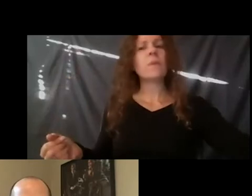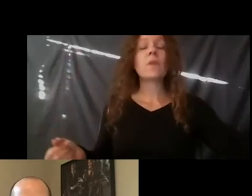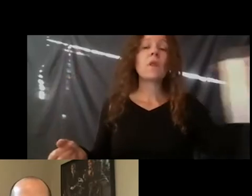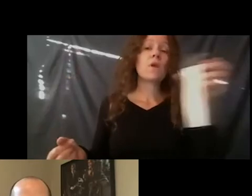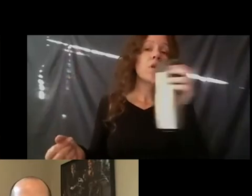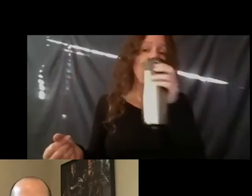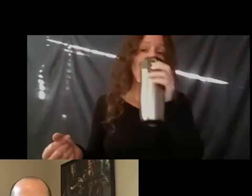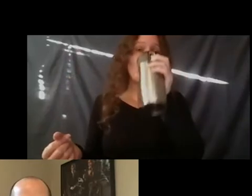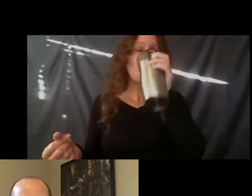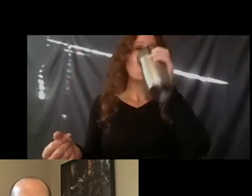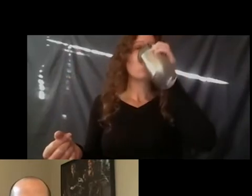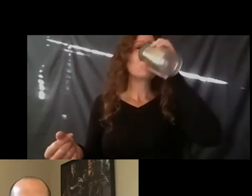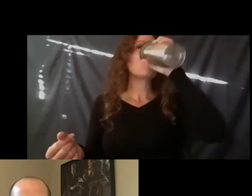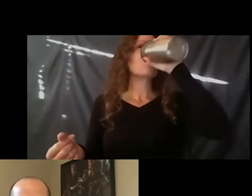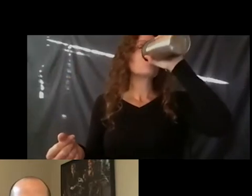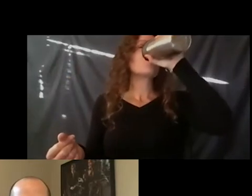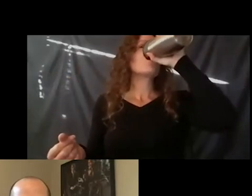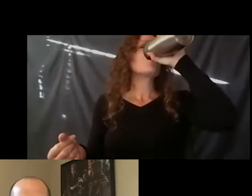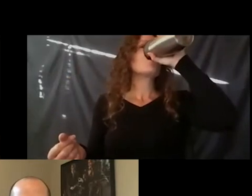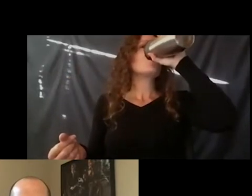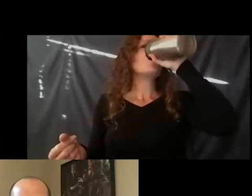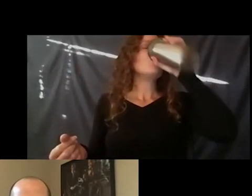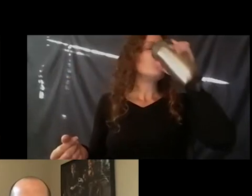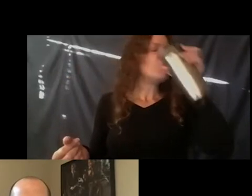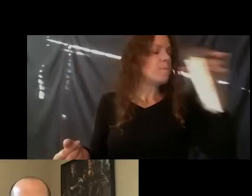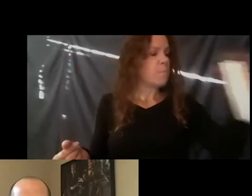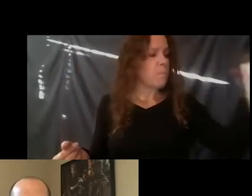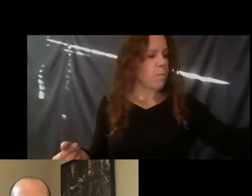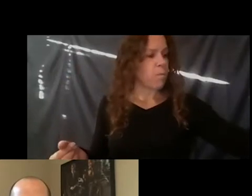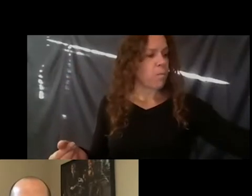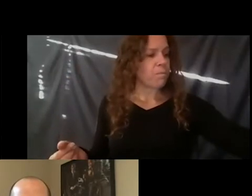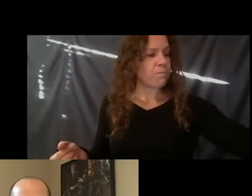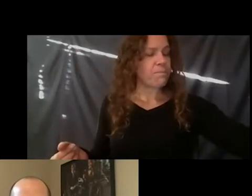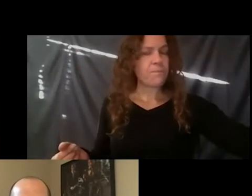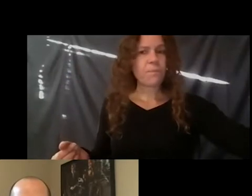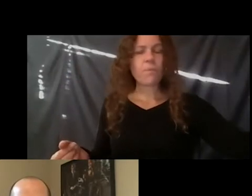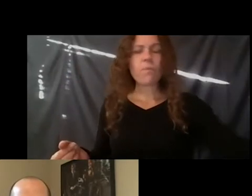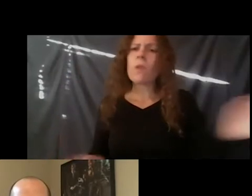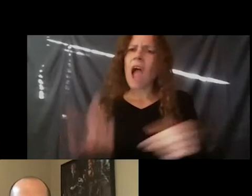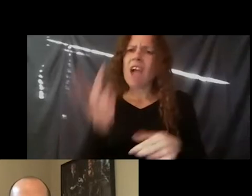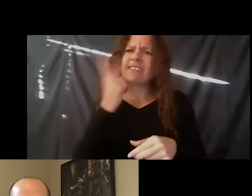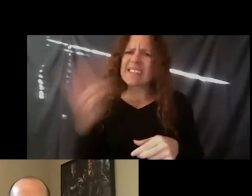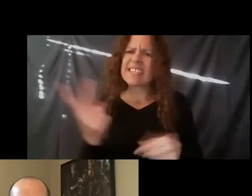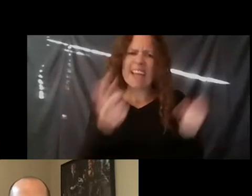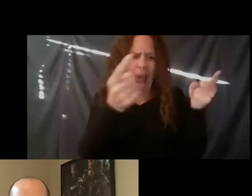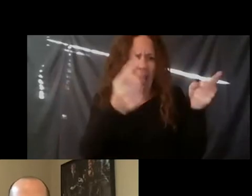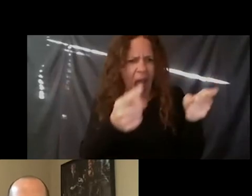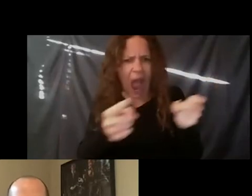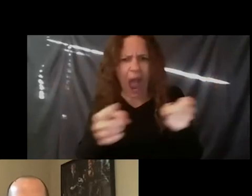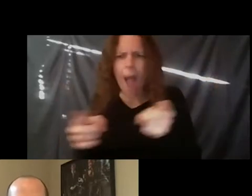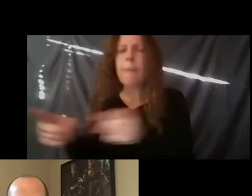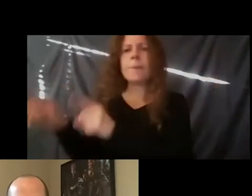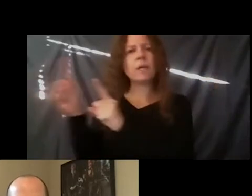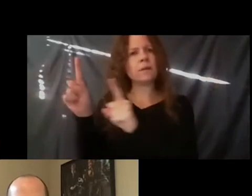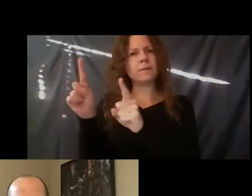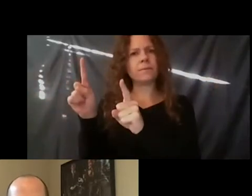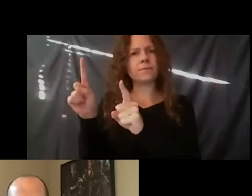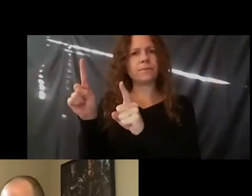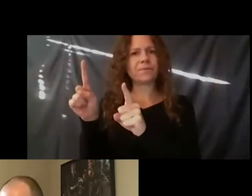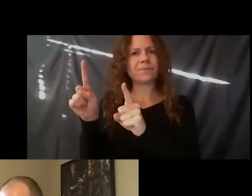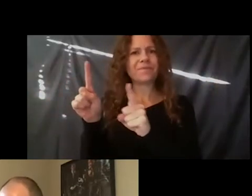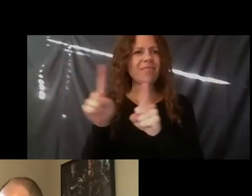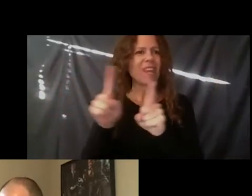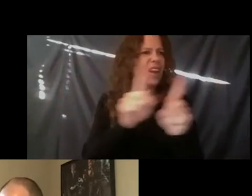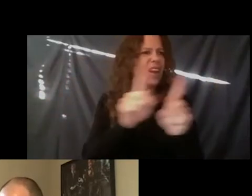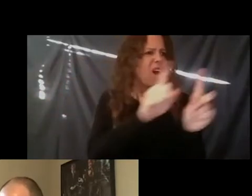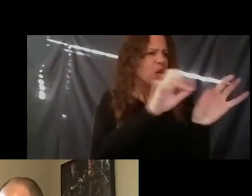movement I've been involved in. I've seen like times that are just released for the organizers. The choir just has its moment